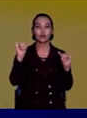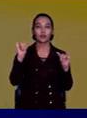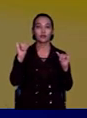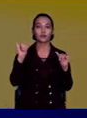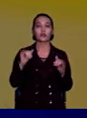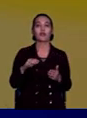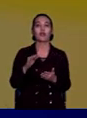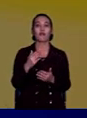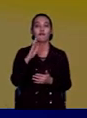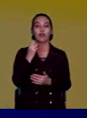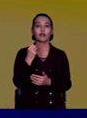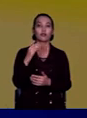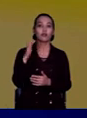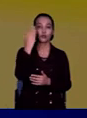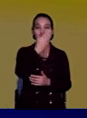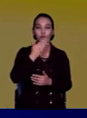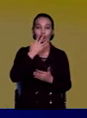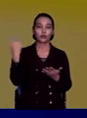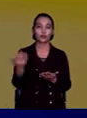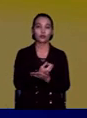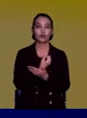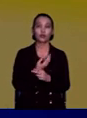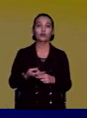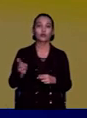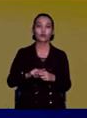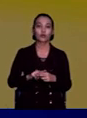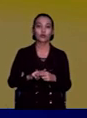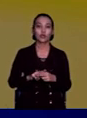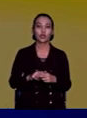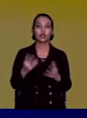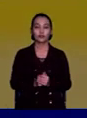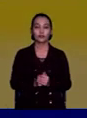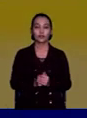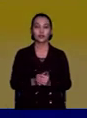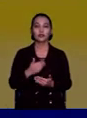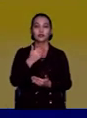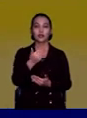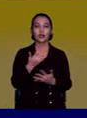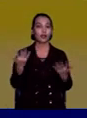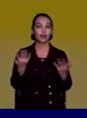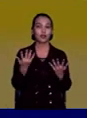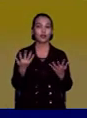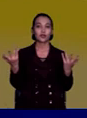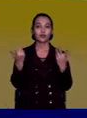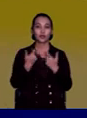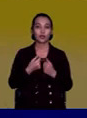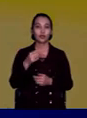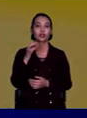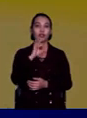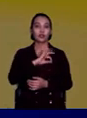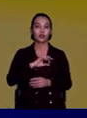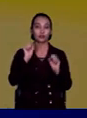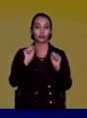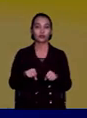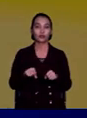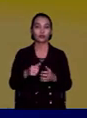toping. Albatta, buni topish uchun biz yechimdan foydalanamiz. Siz qaysi yechimdan foydalandingiz?